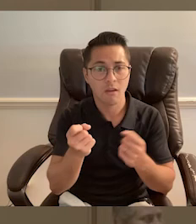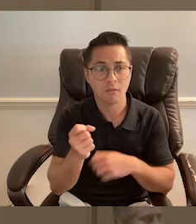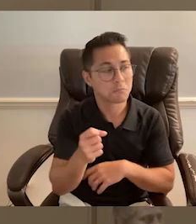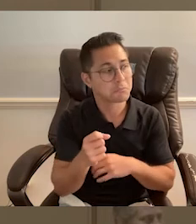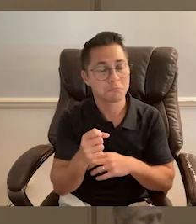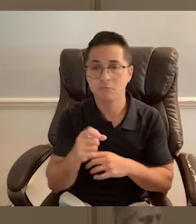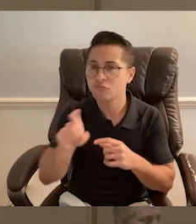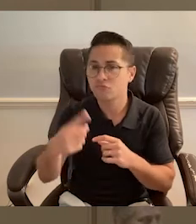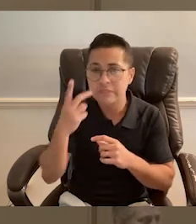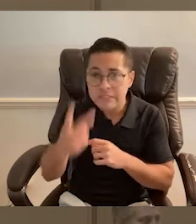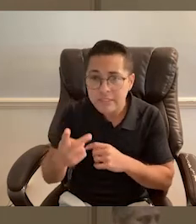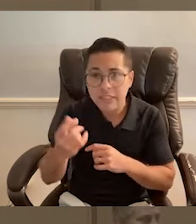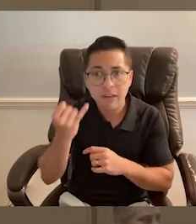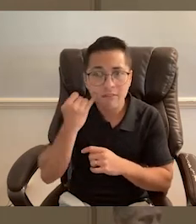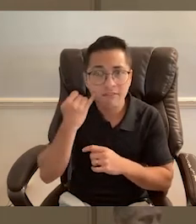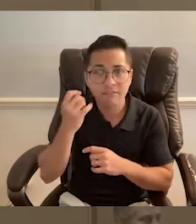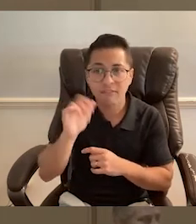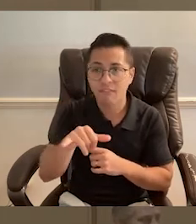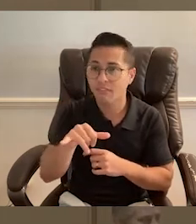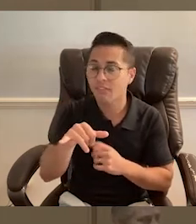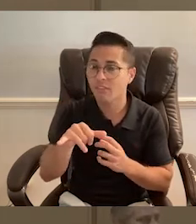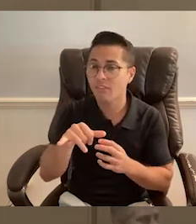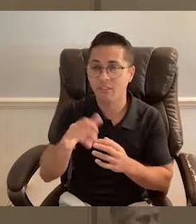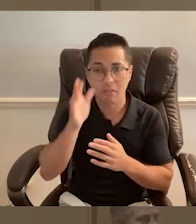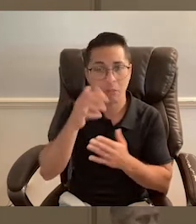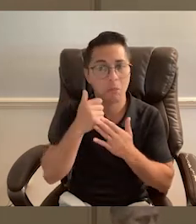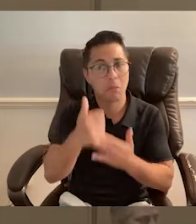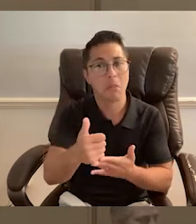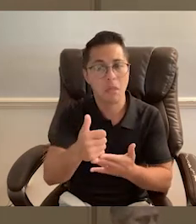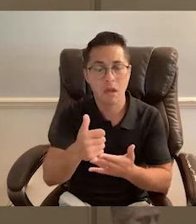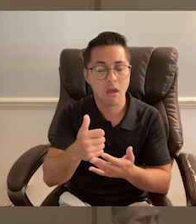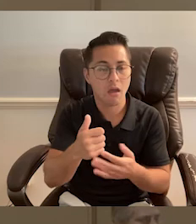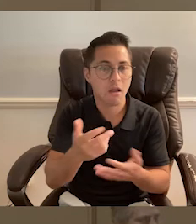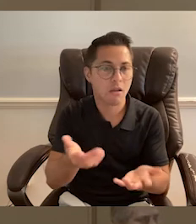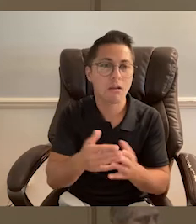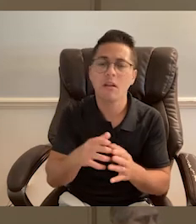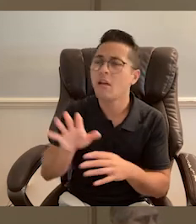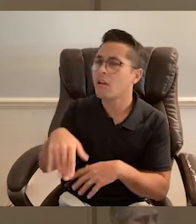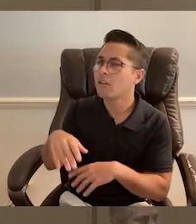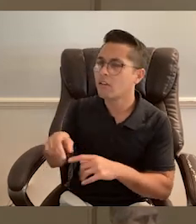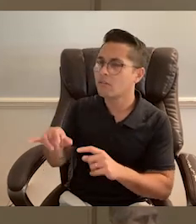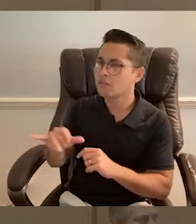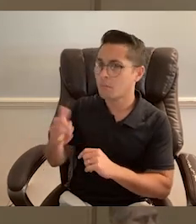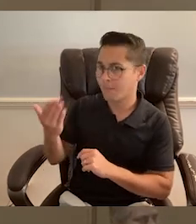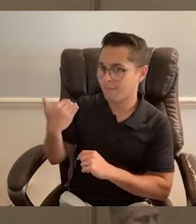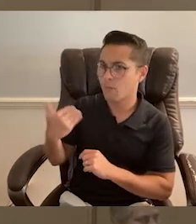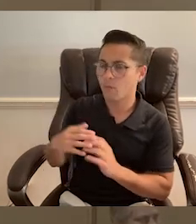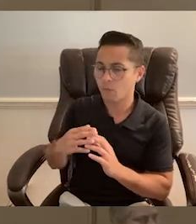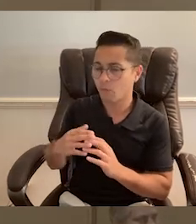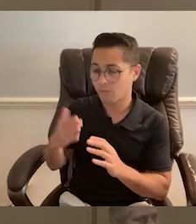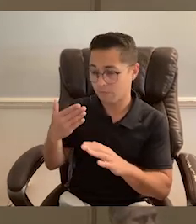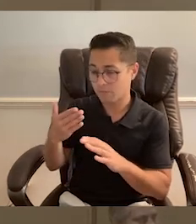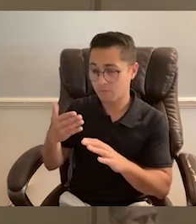So these electrodes that you saw we put on the scalp of your brain, it picks up these signals, And from these signals, the stimulation makes a signal